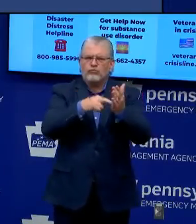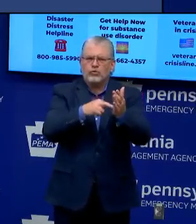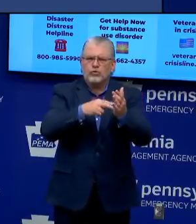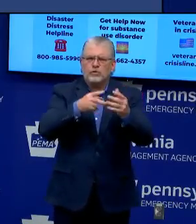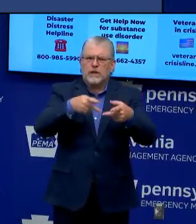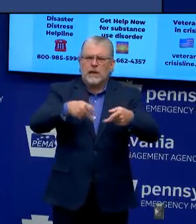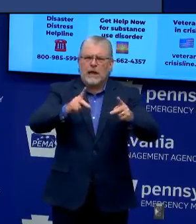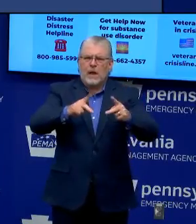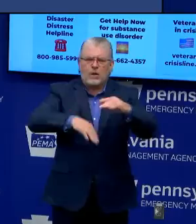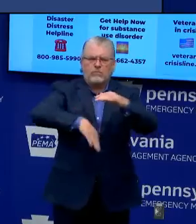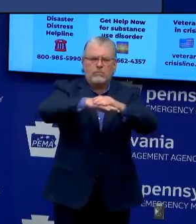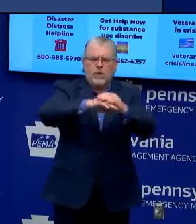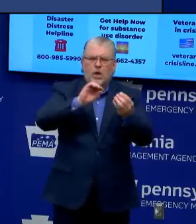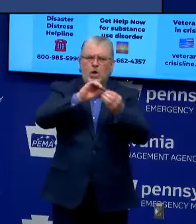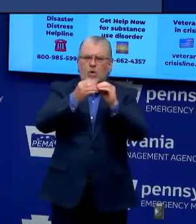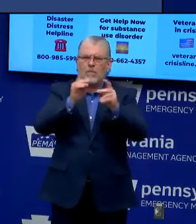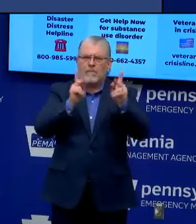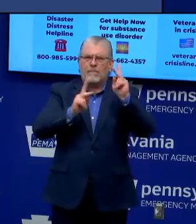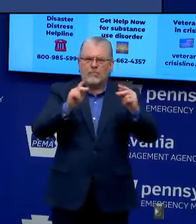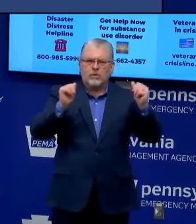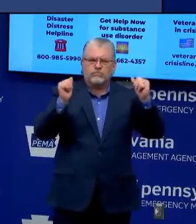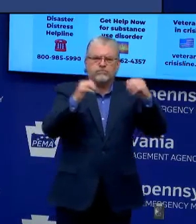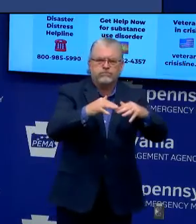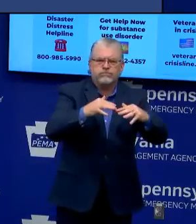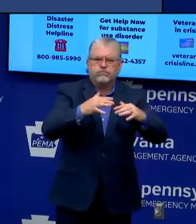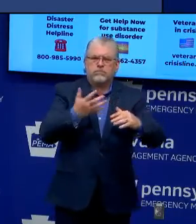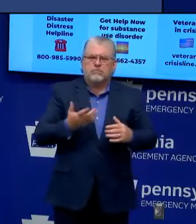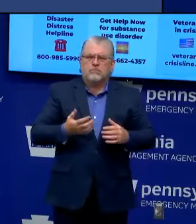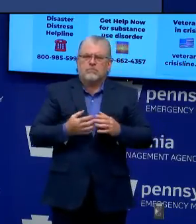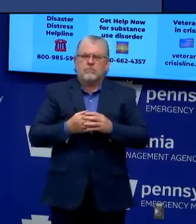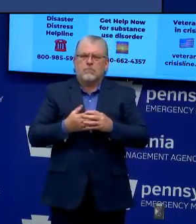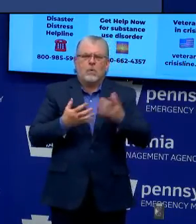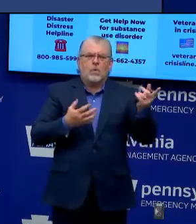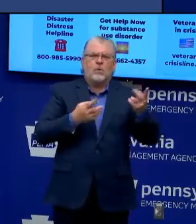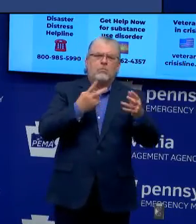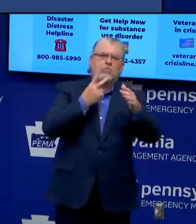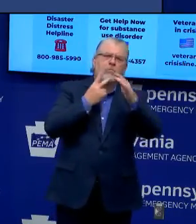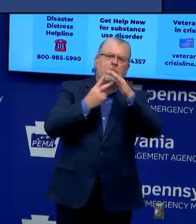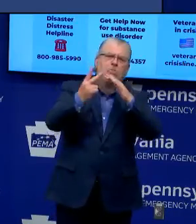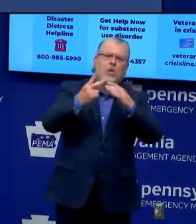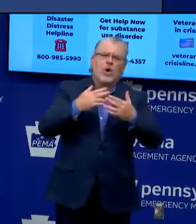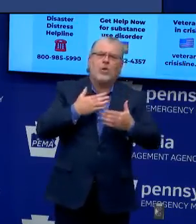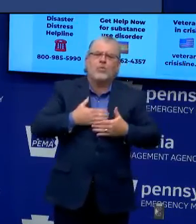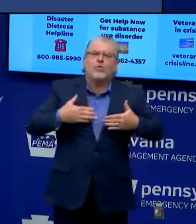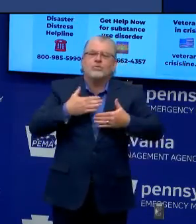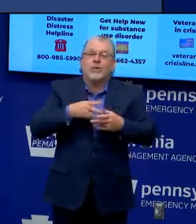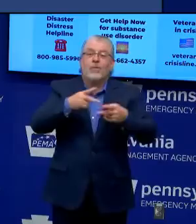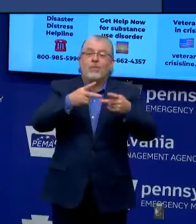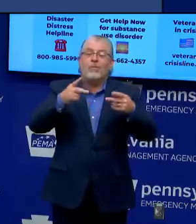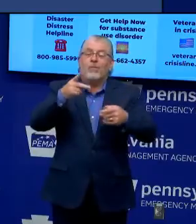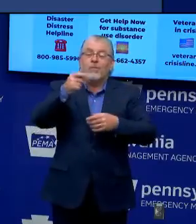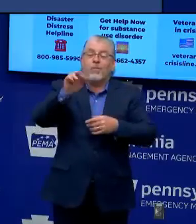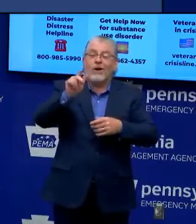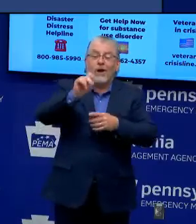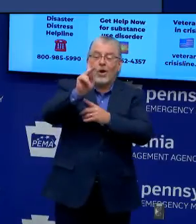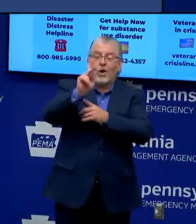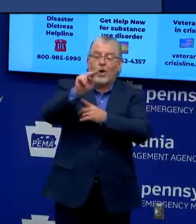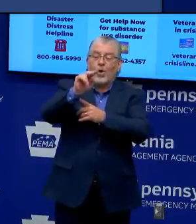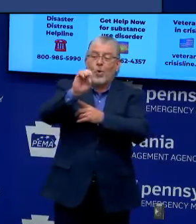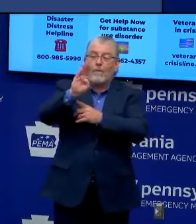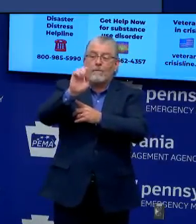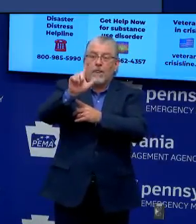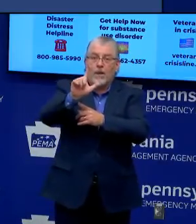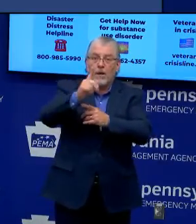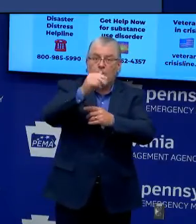as Knoble's Amusement Park or Dorney Park may be able to open safely? Well, I don't know the details of that. Of course, as